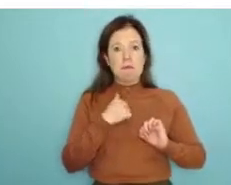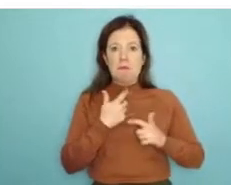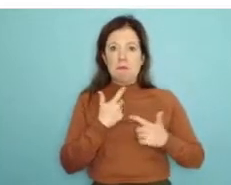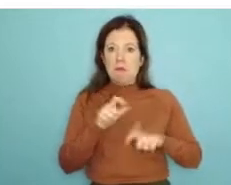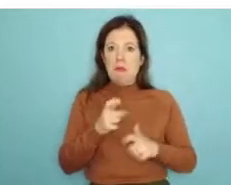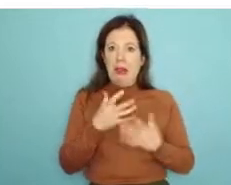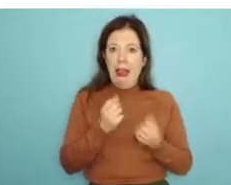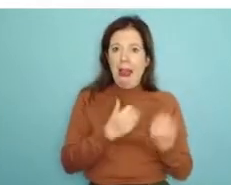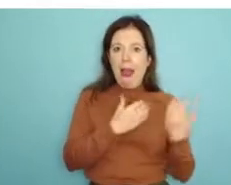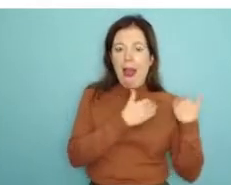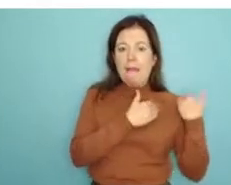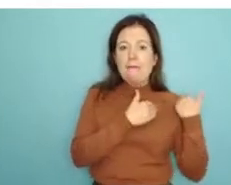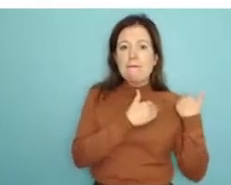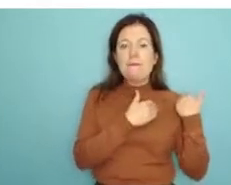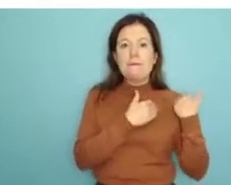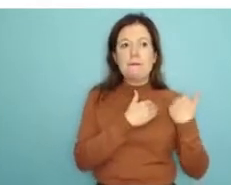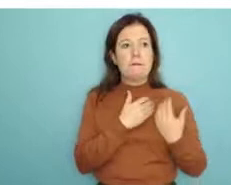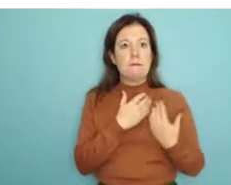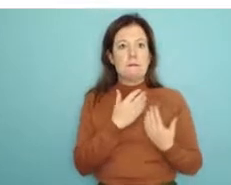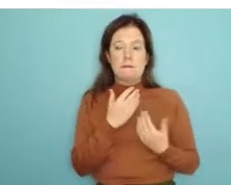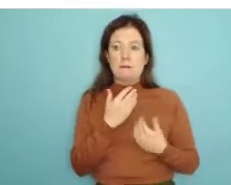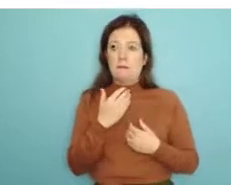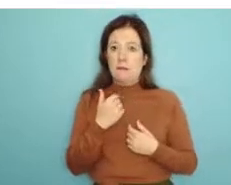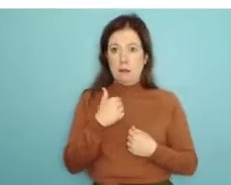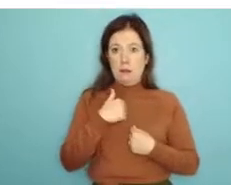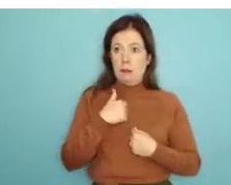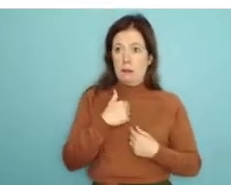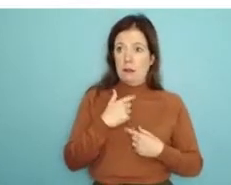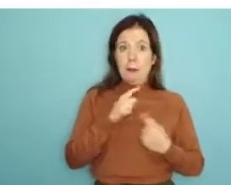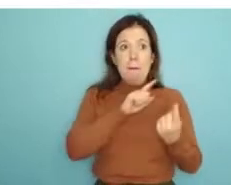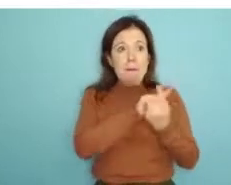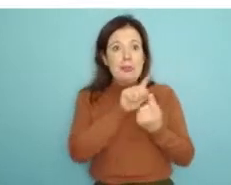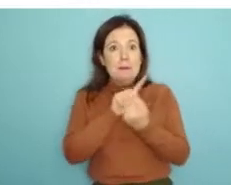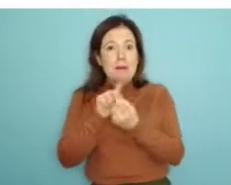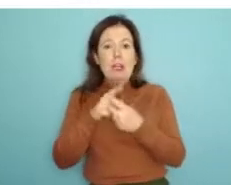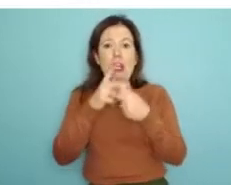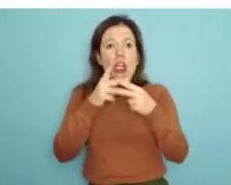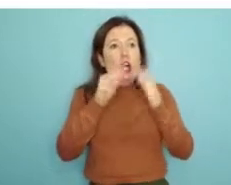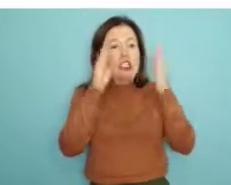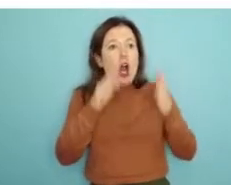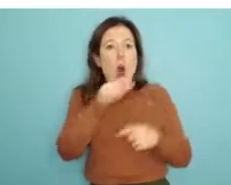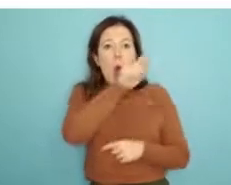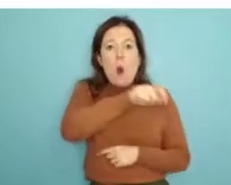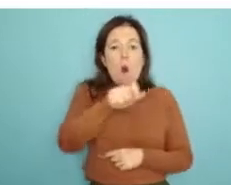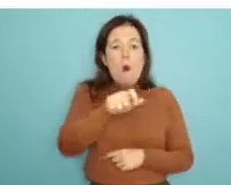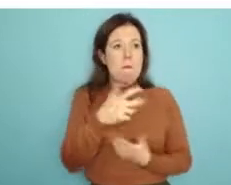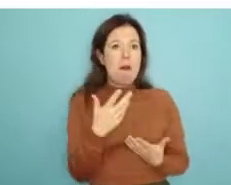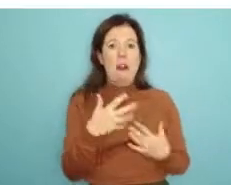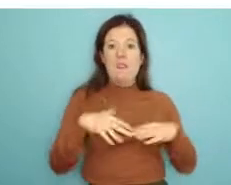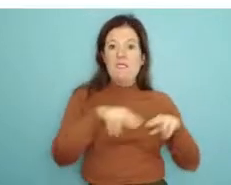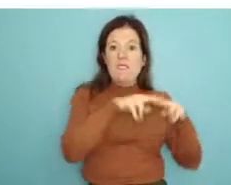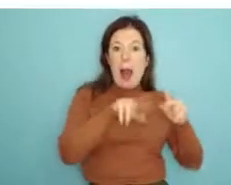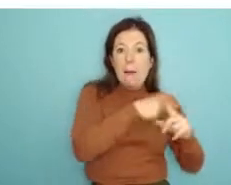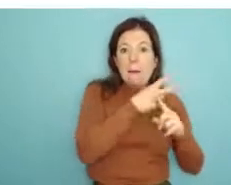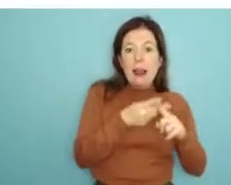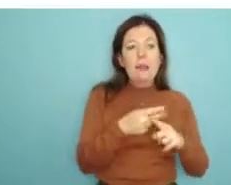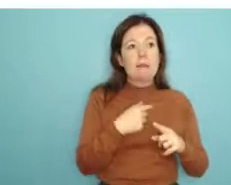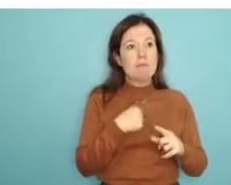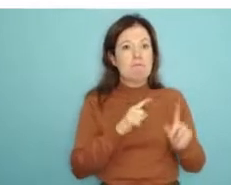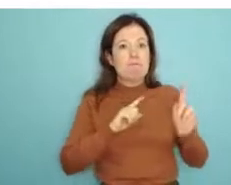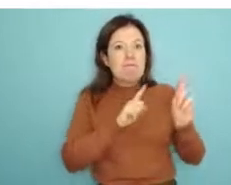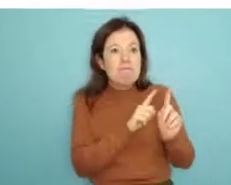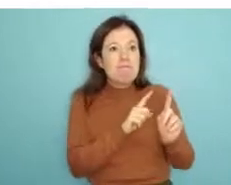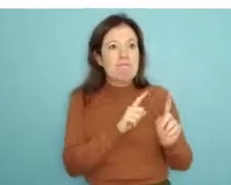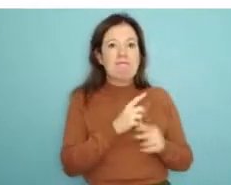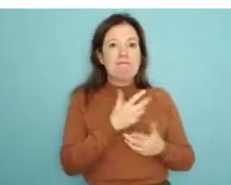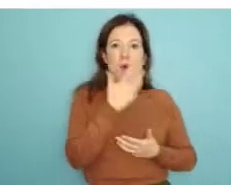to have a positive impact on every person I would meet in that nursing home. So if family members would come in, I'd do my best to cultivate a warm